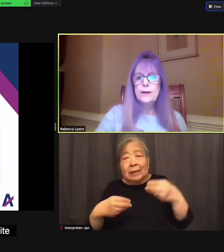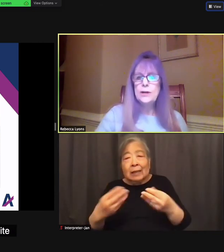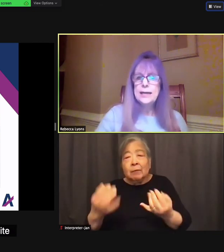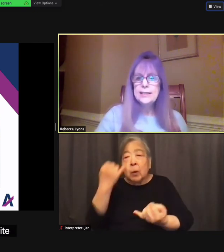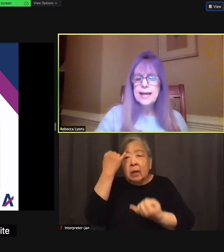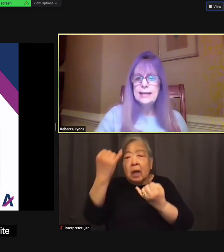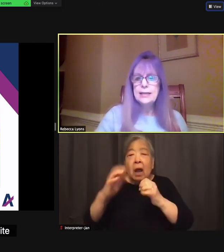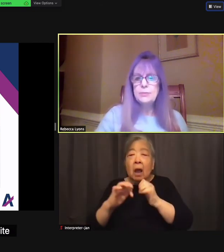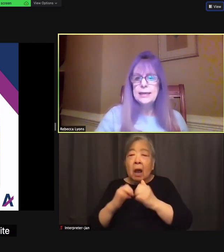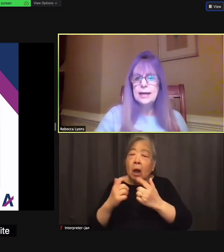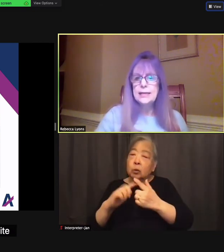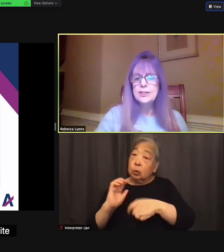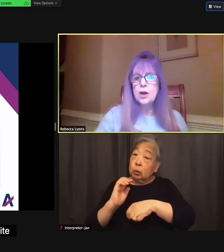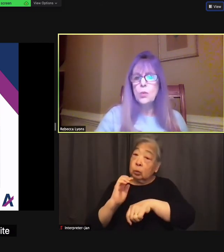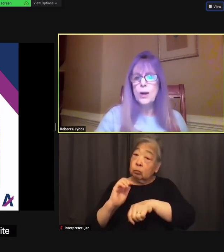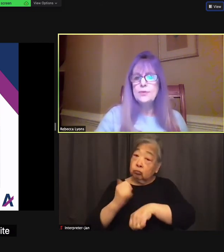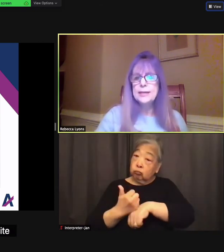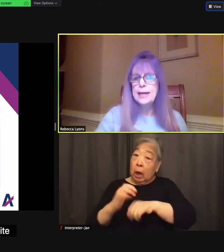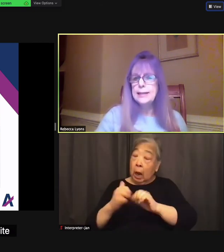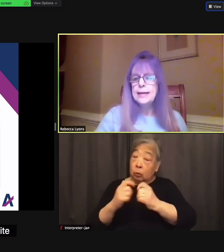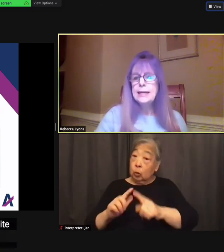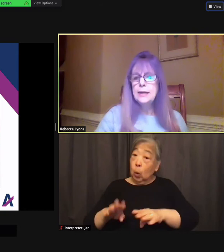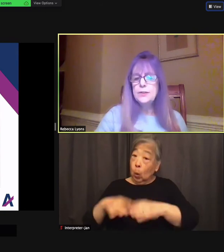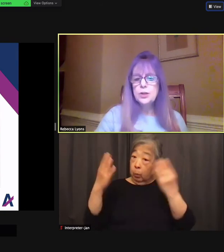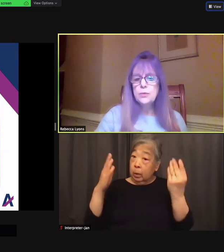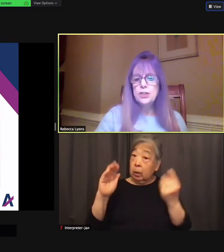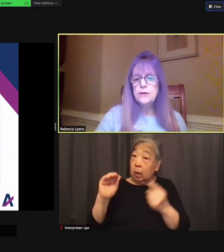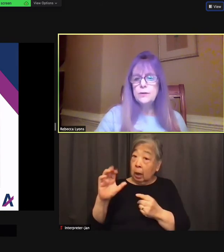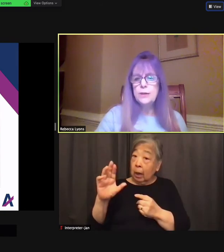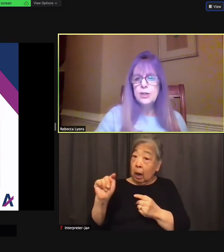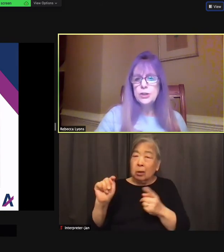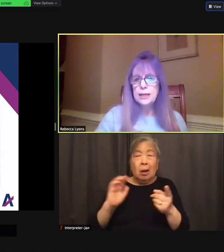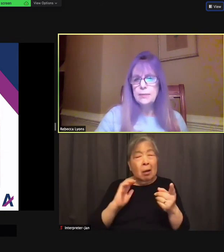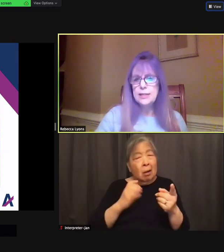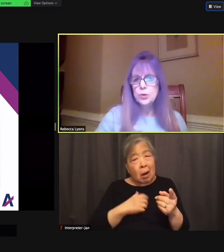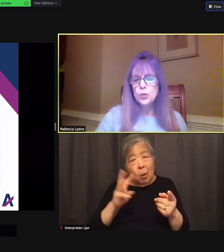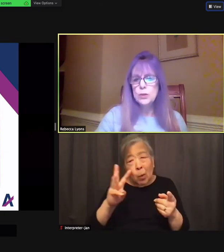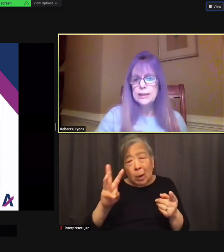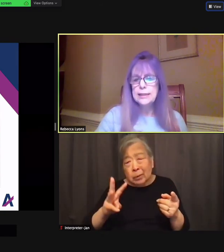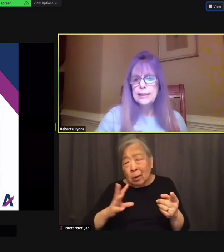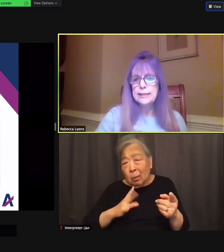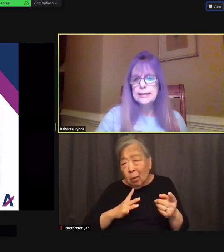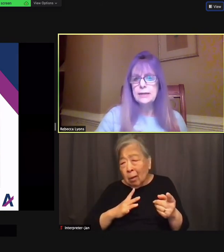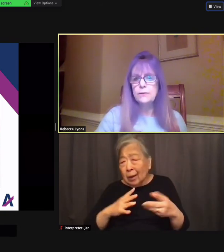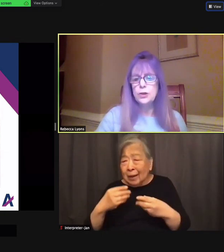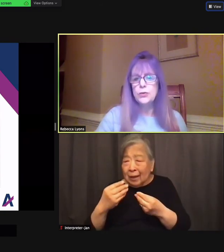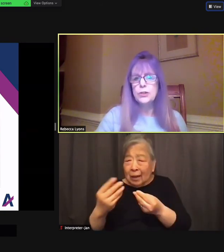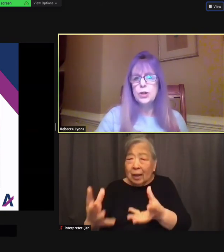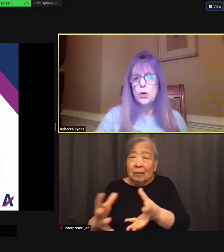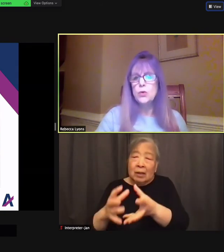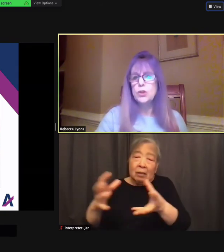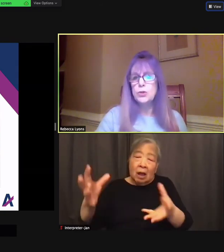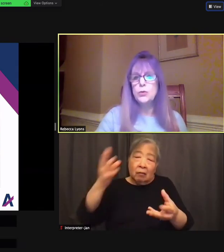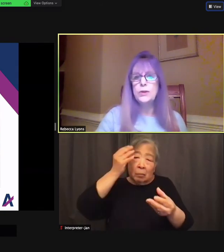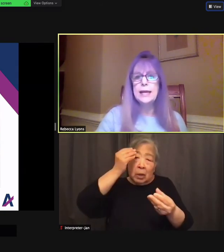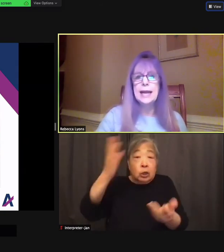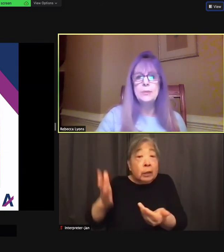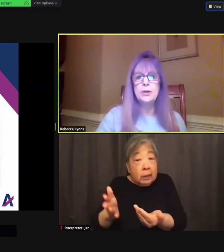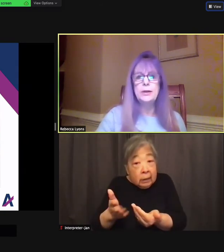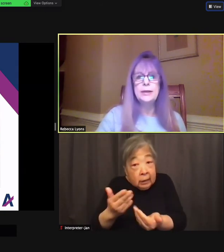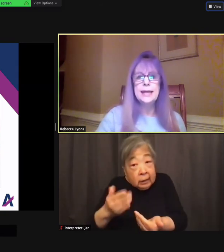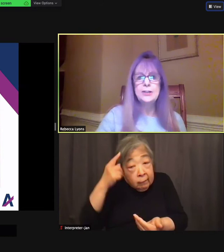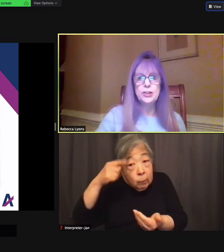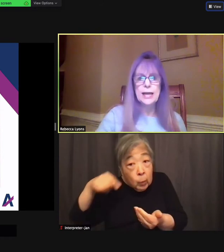We're very excited because our website gives so much information that it makes it really easy for you to go to the